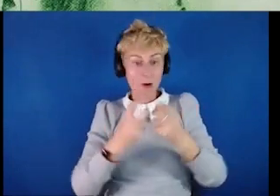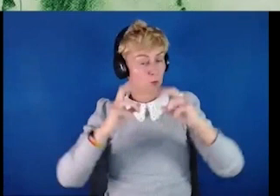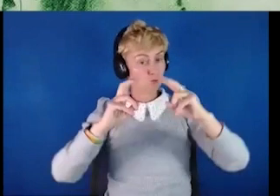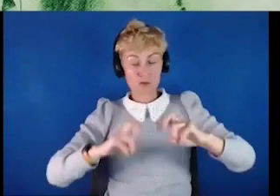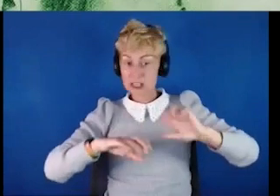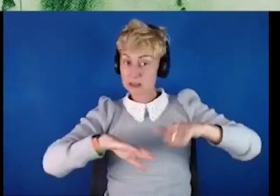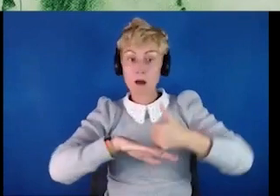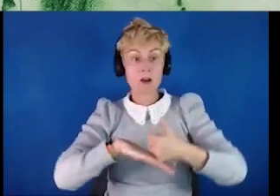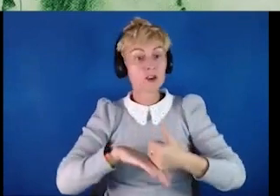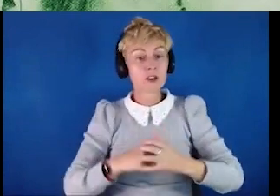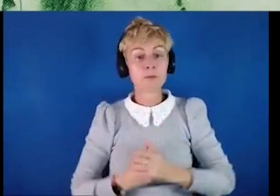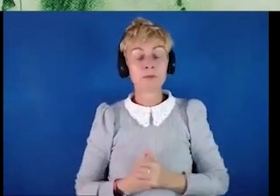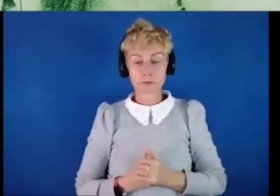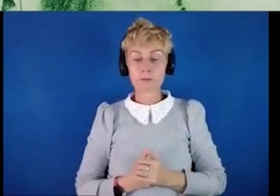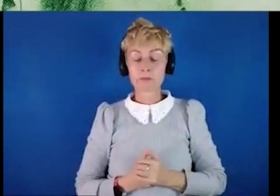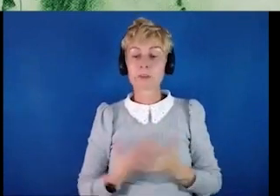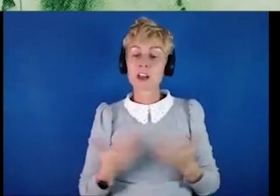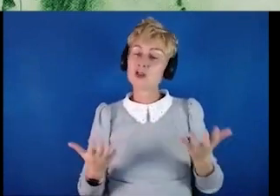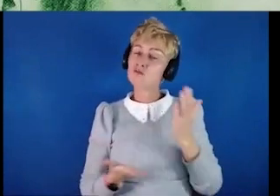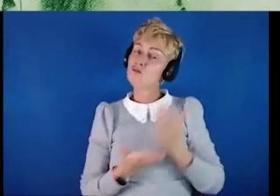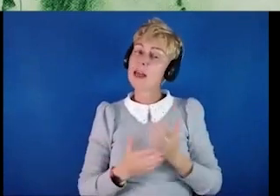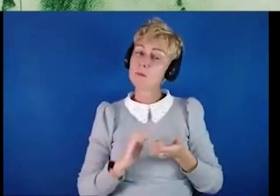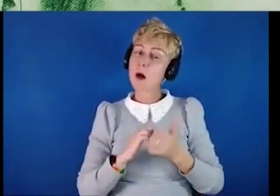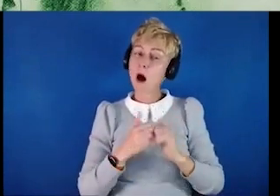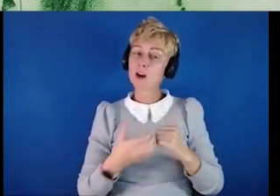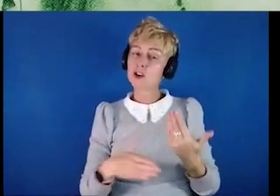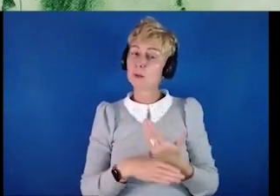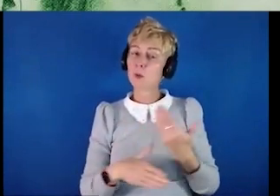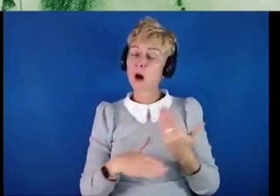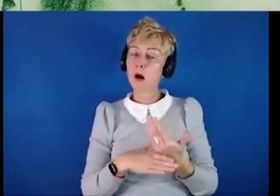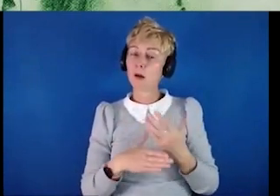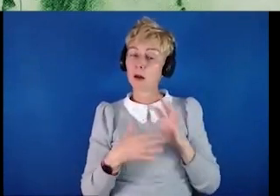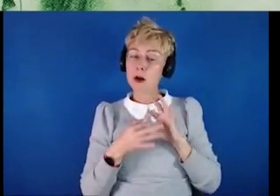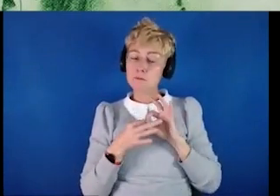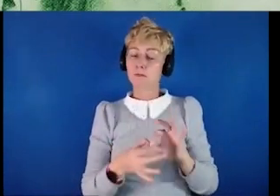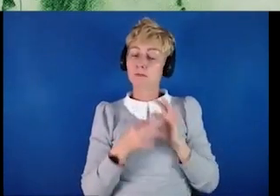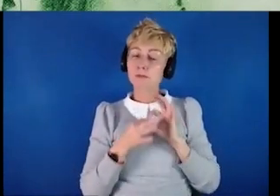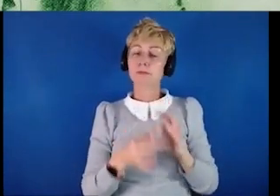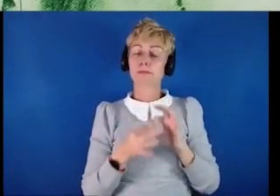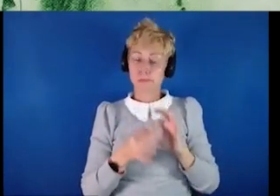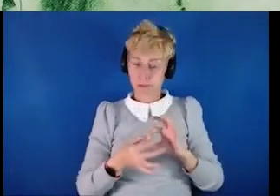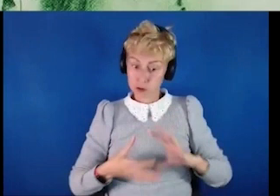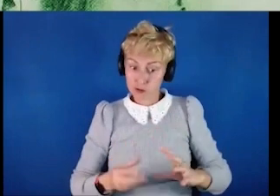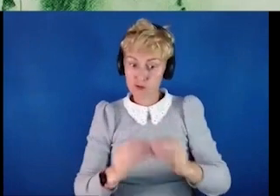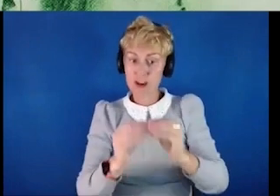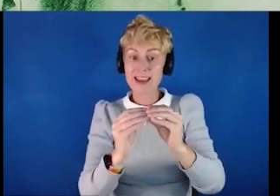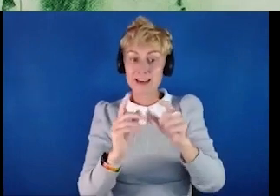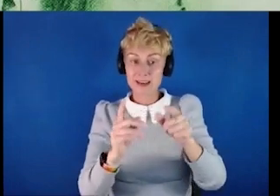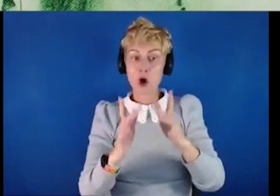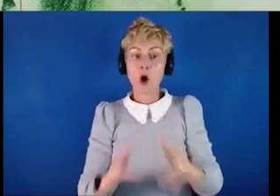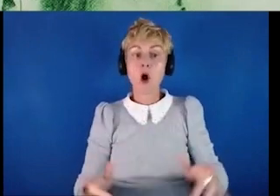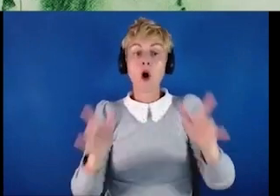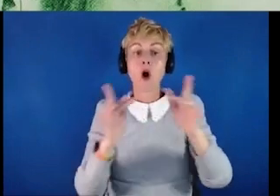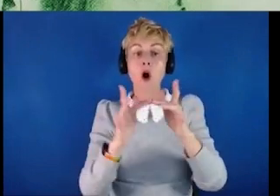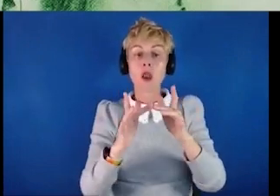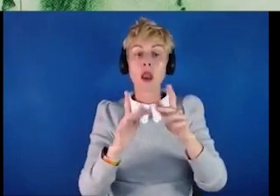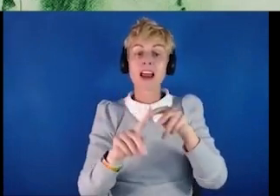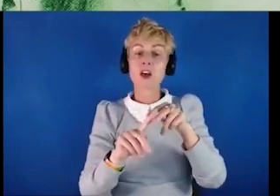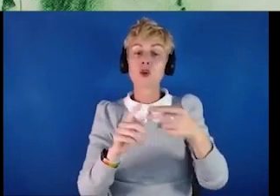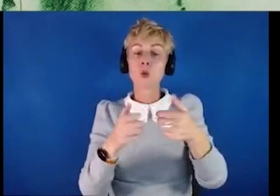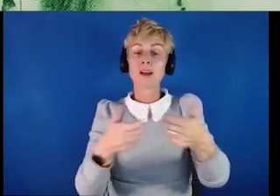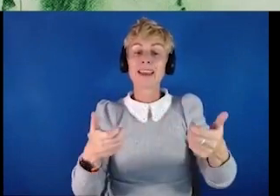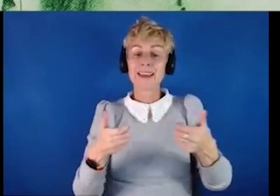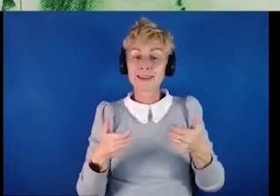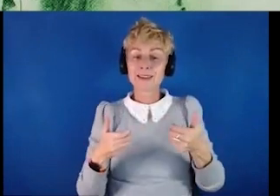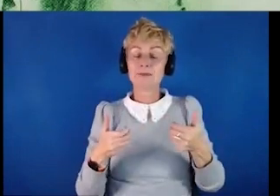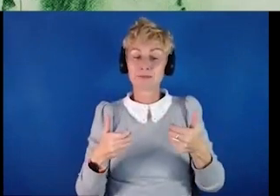in partnership and really close working relationship, we created this online Research Methods Toolkit